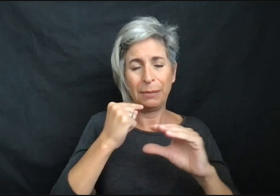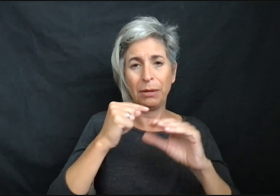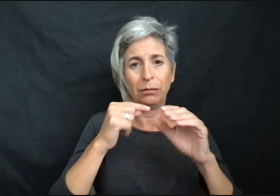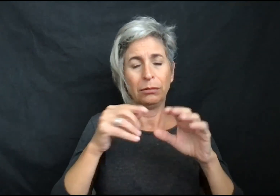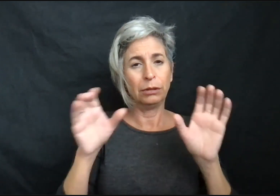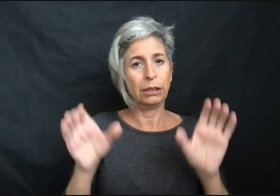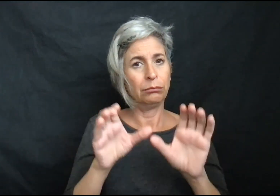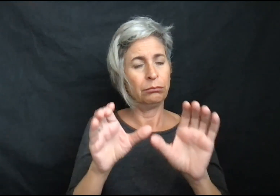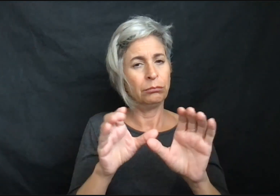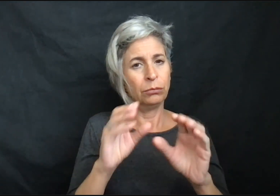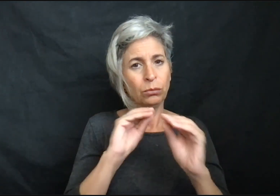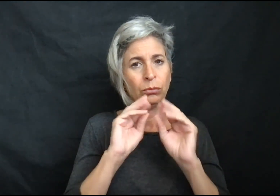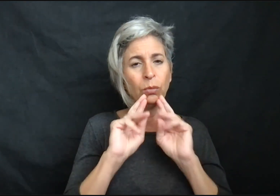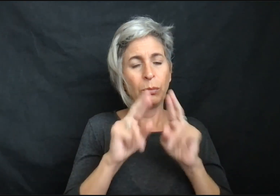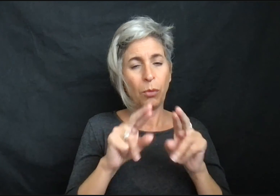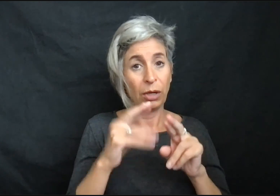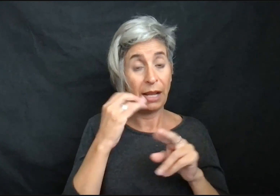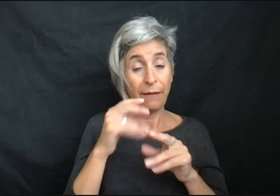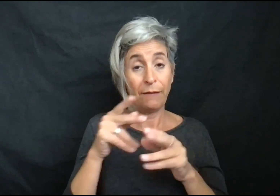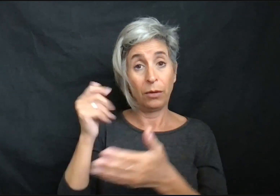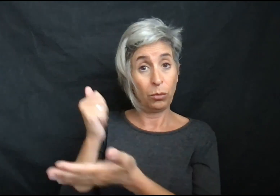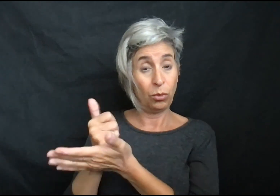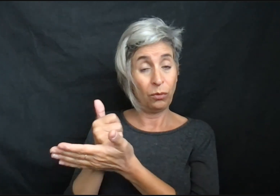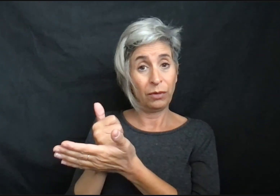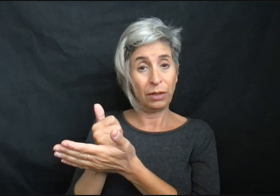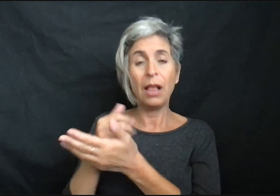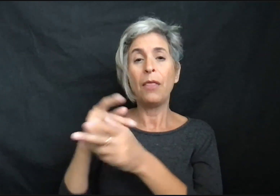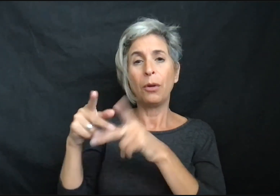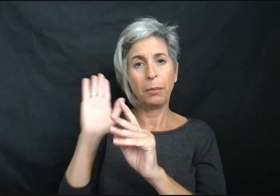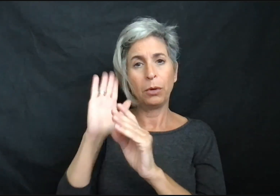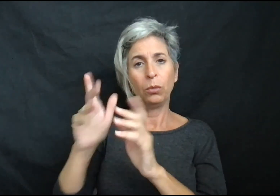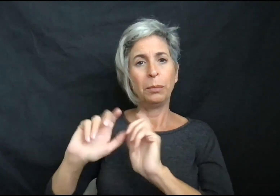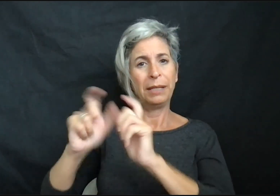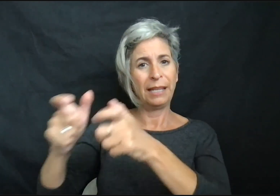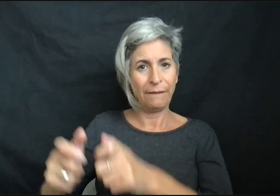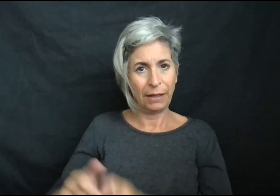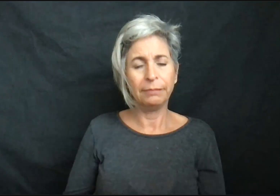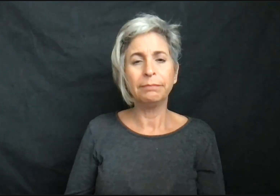is approved, the permit and plans will be issued.